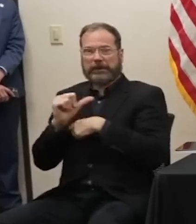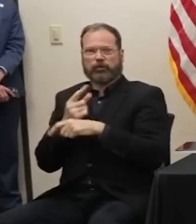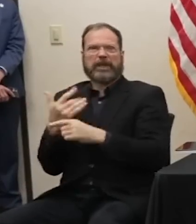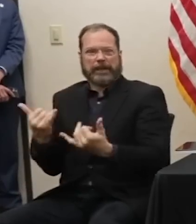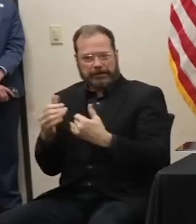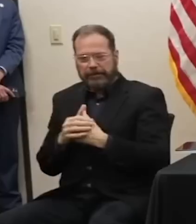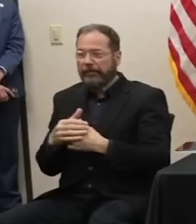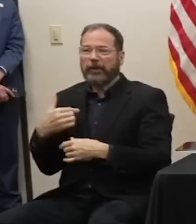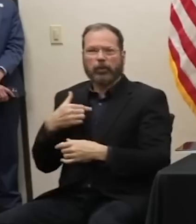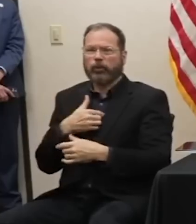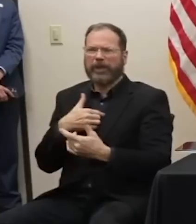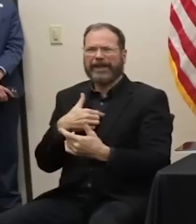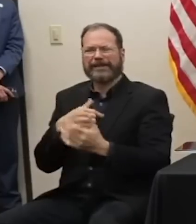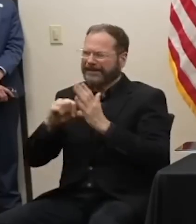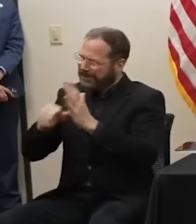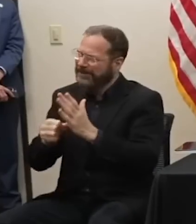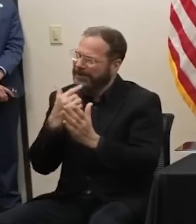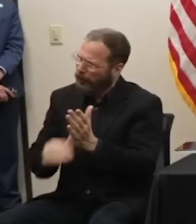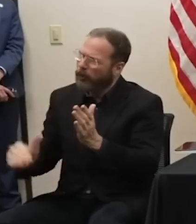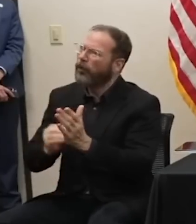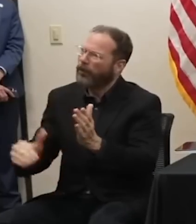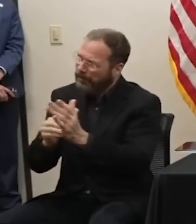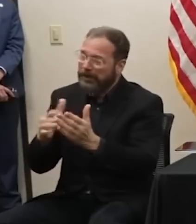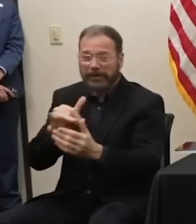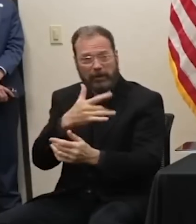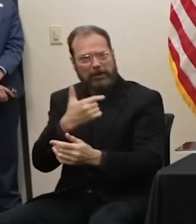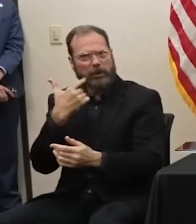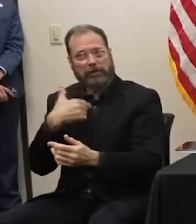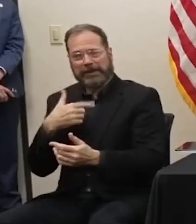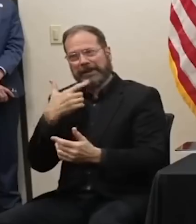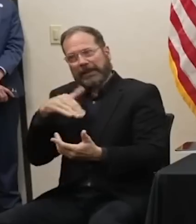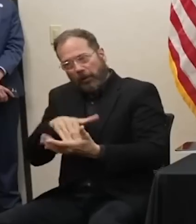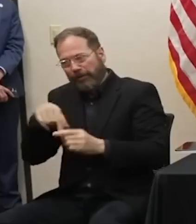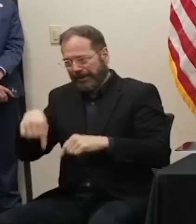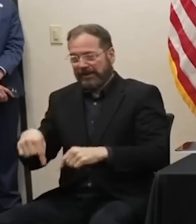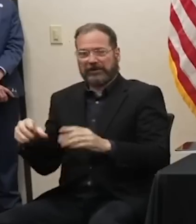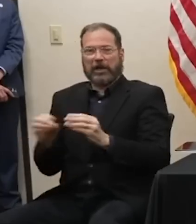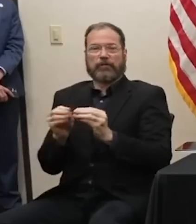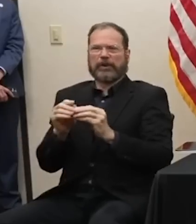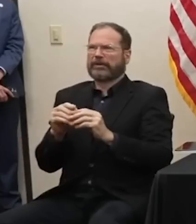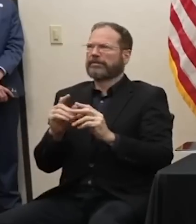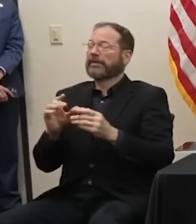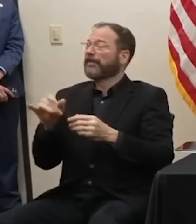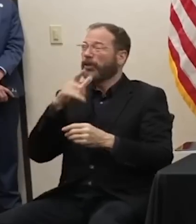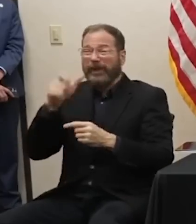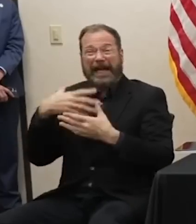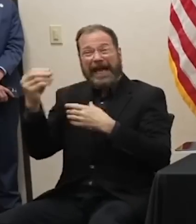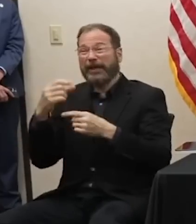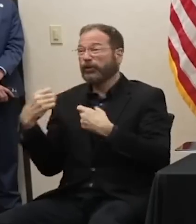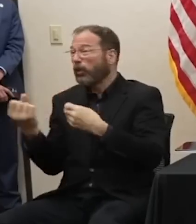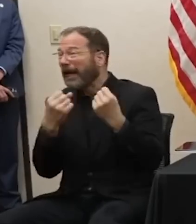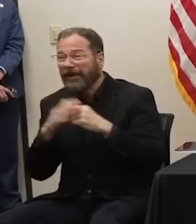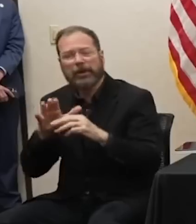now. We cannot overemphasize that, which is exactly why you heard repeatedly during this press conference that if you do not need to be out on the